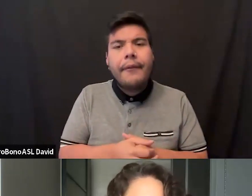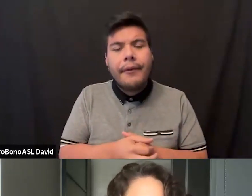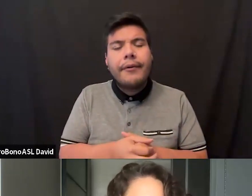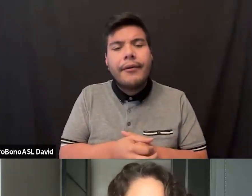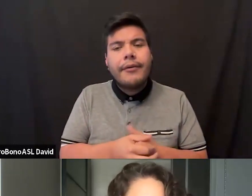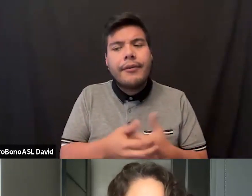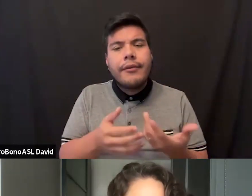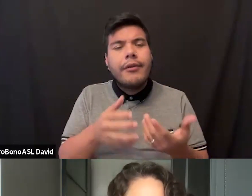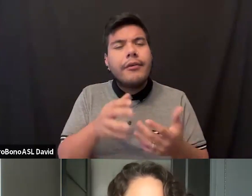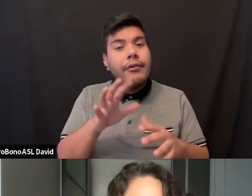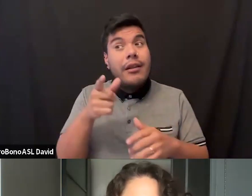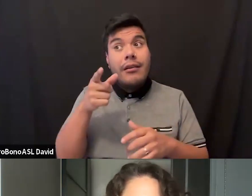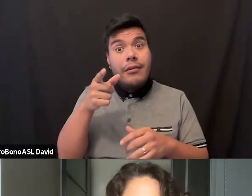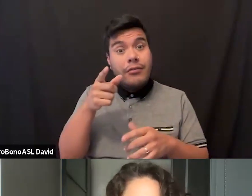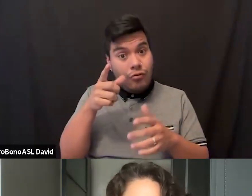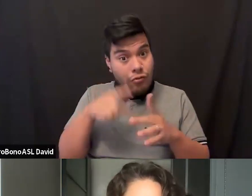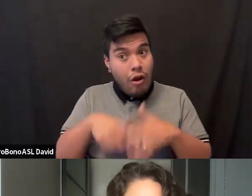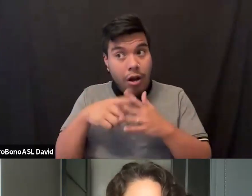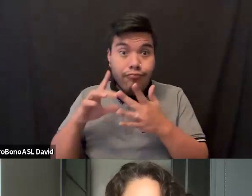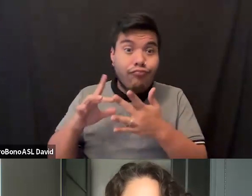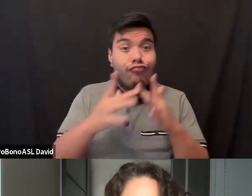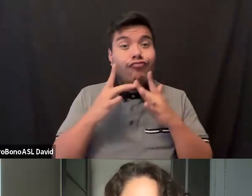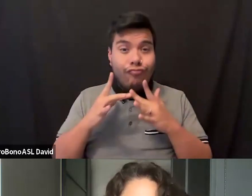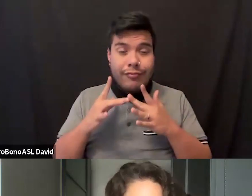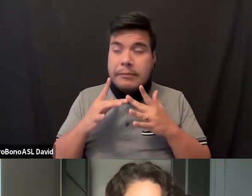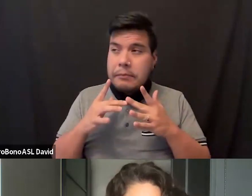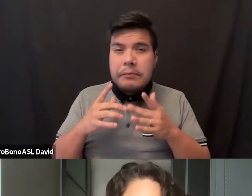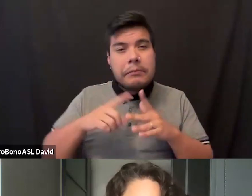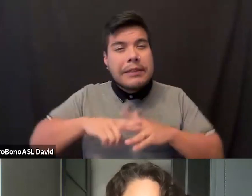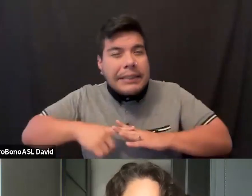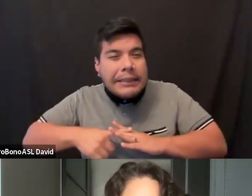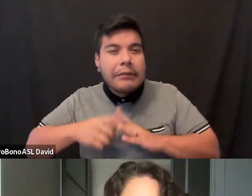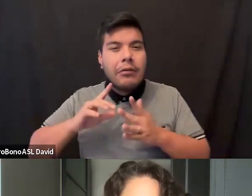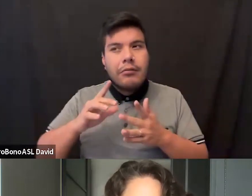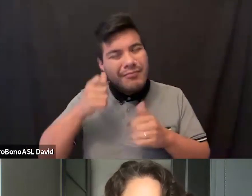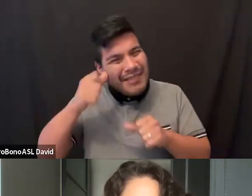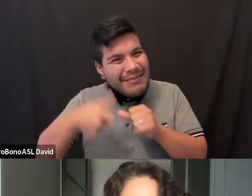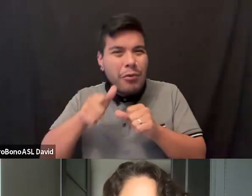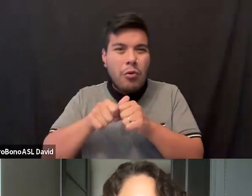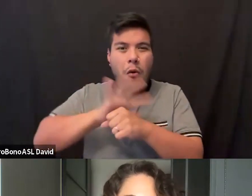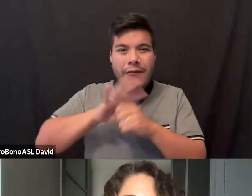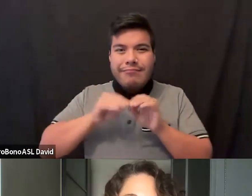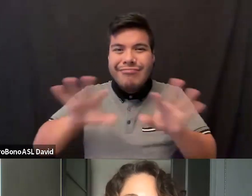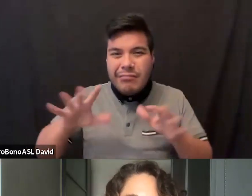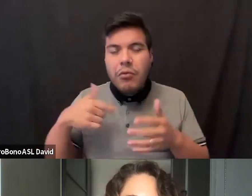was like that. I started to contact with them. We spoke a lot by internet in the beginning. It was during the pandemic that we made the